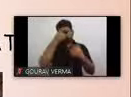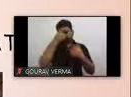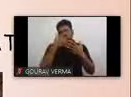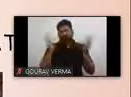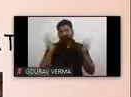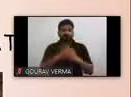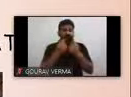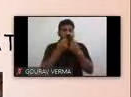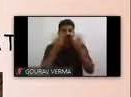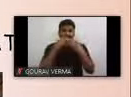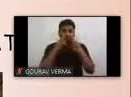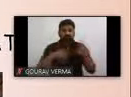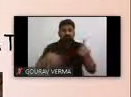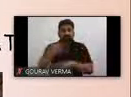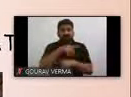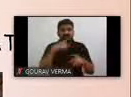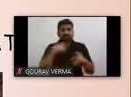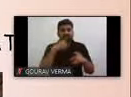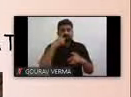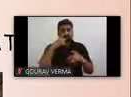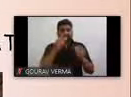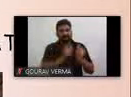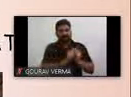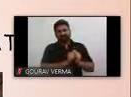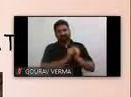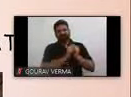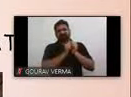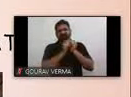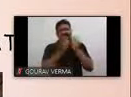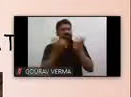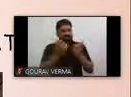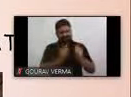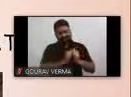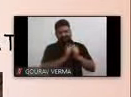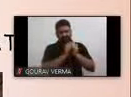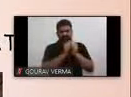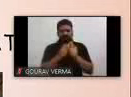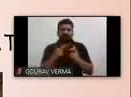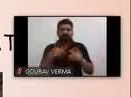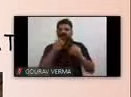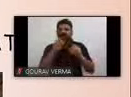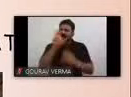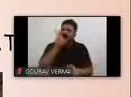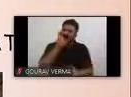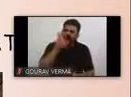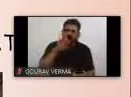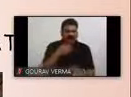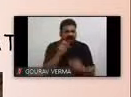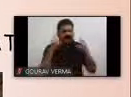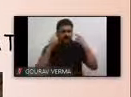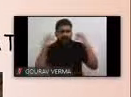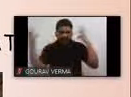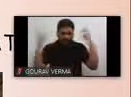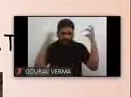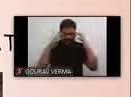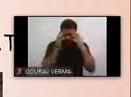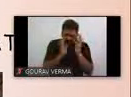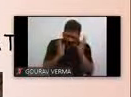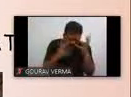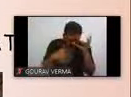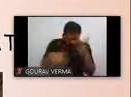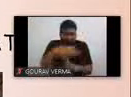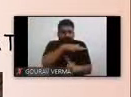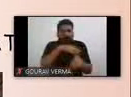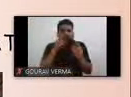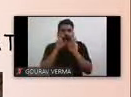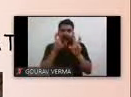children, when the parents take them for shopping, they start screaming because of the noise and the commotion around.